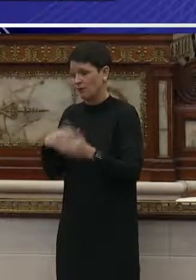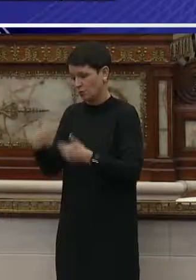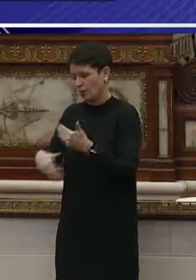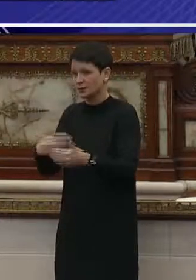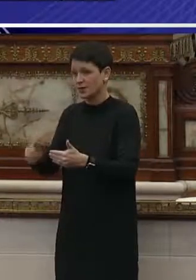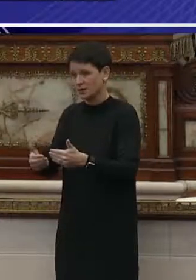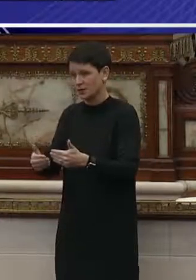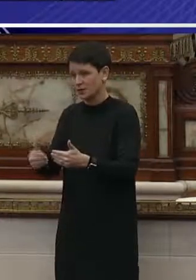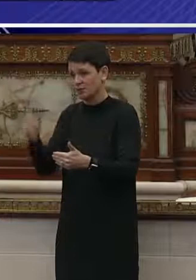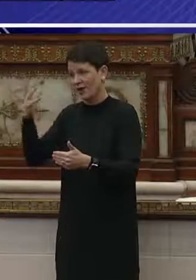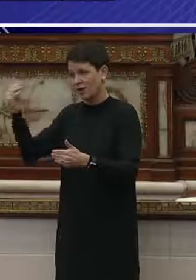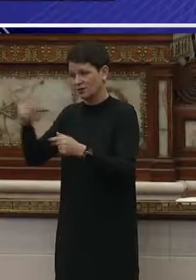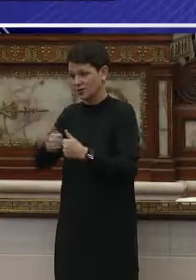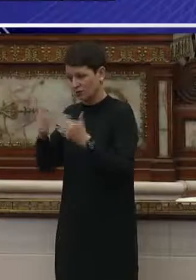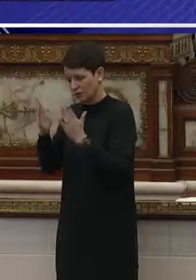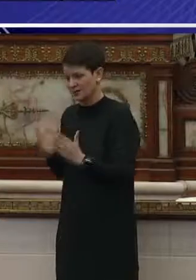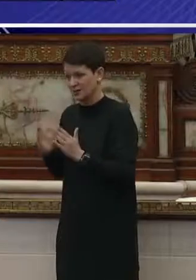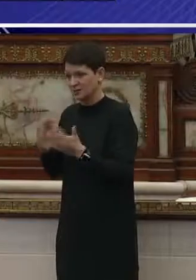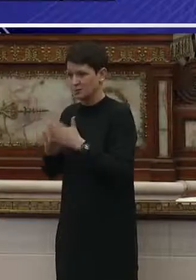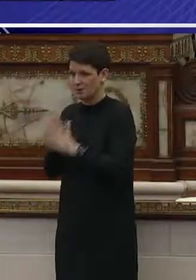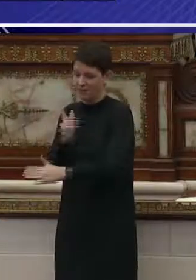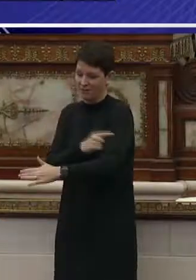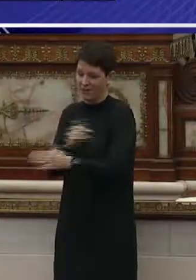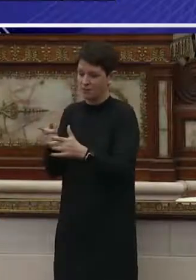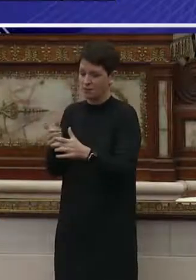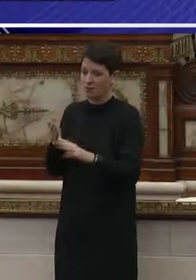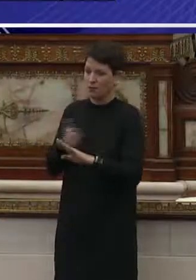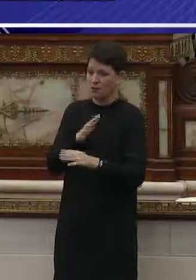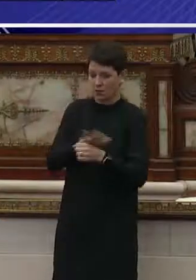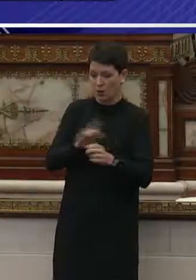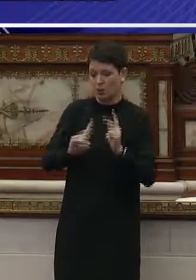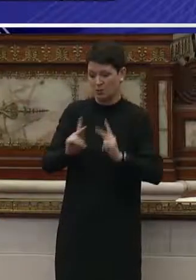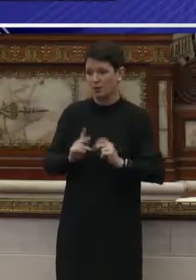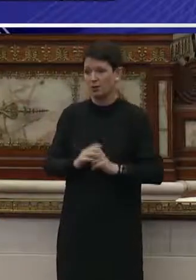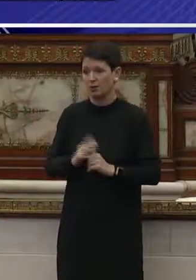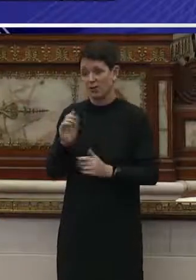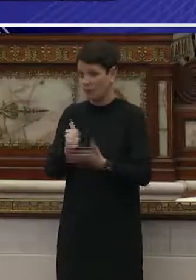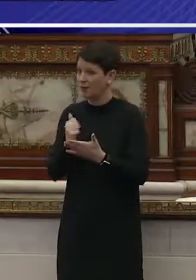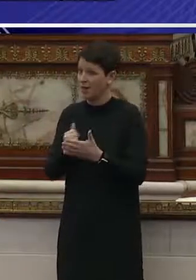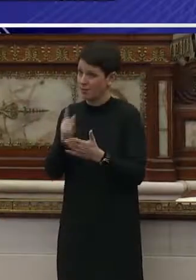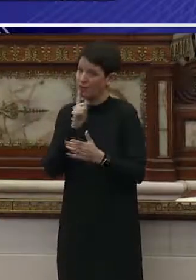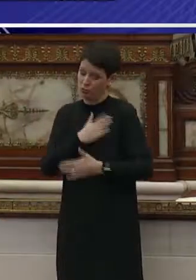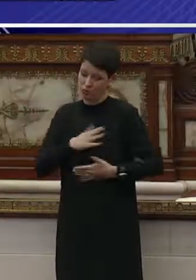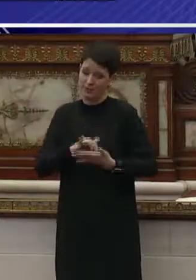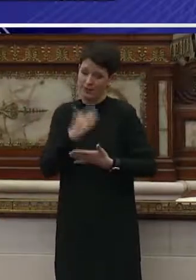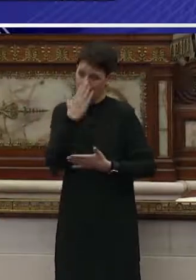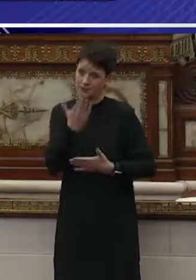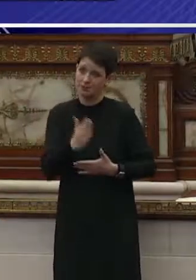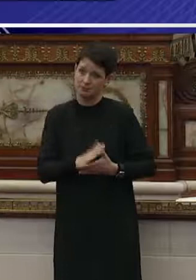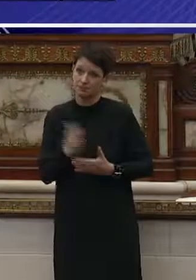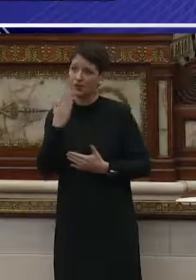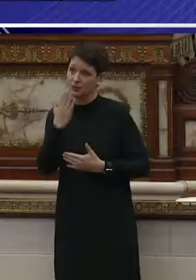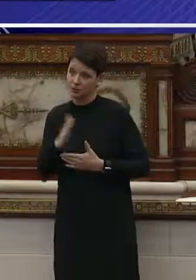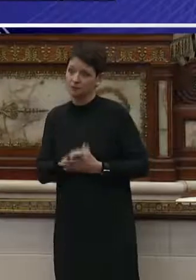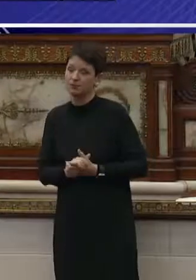where outside residents are getting vaccinated before local folks. That would be very helpful. I'd appreciate that. Thank